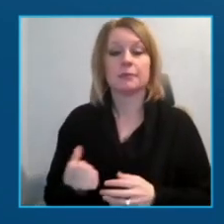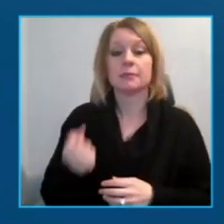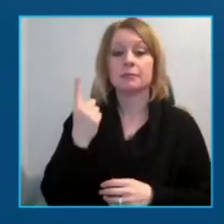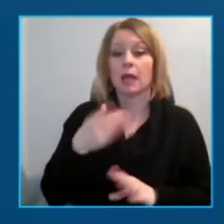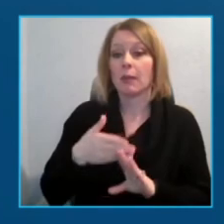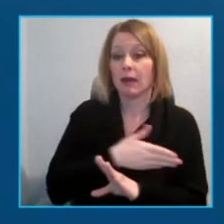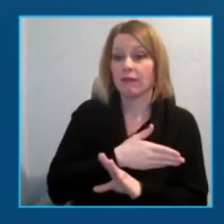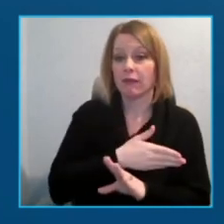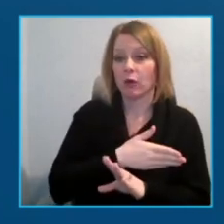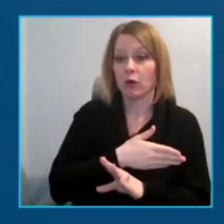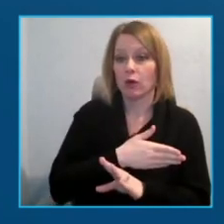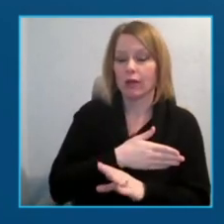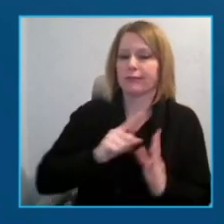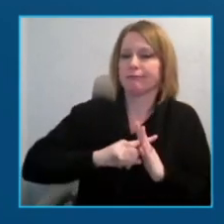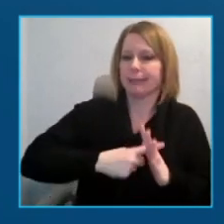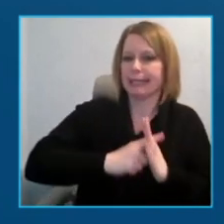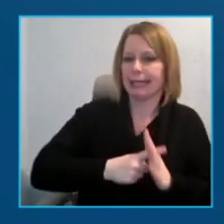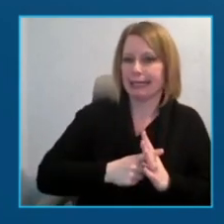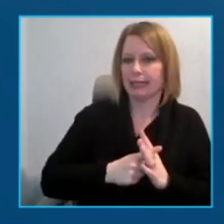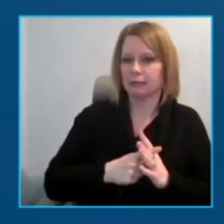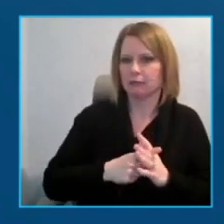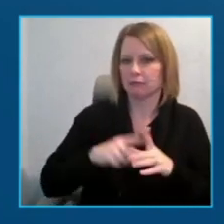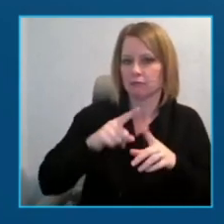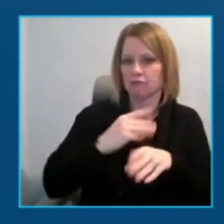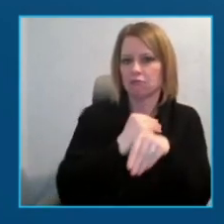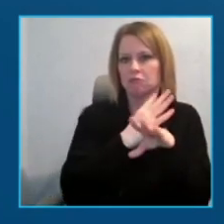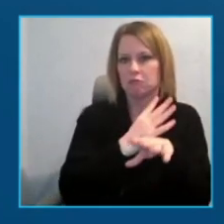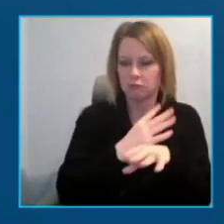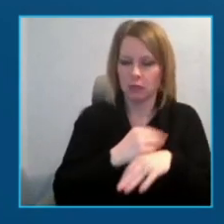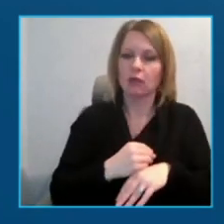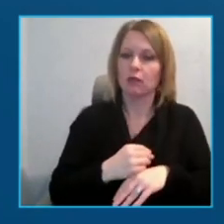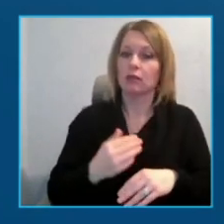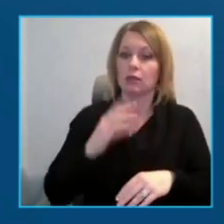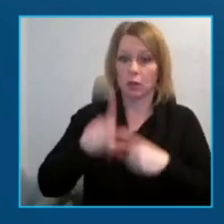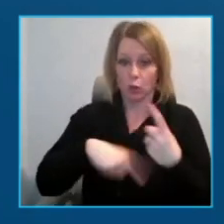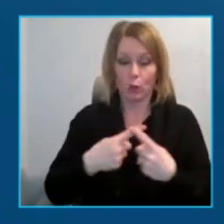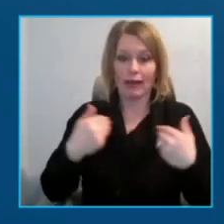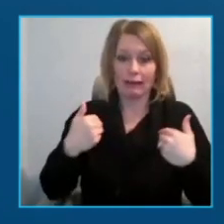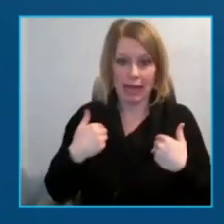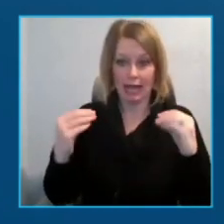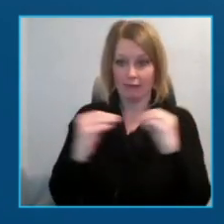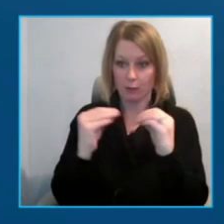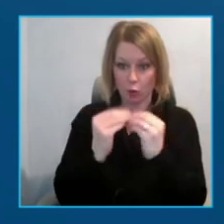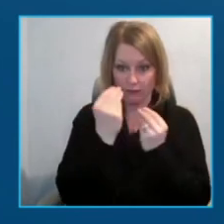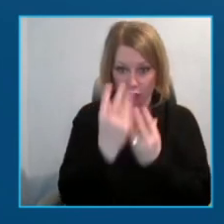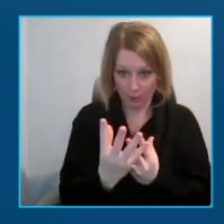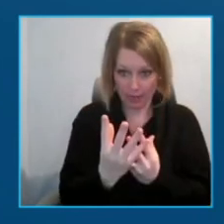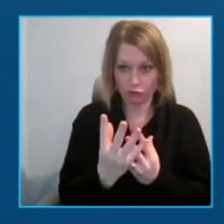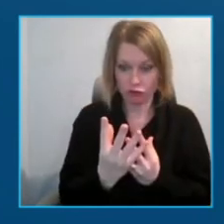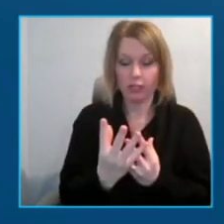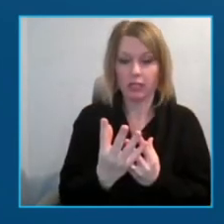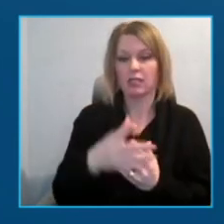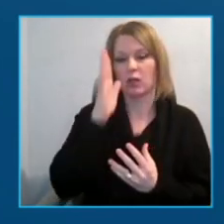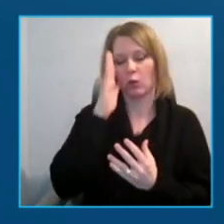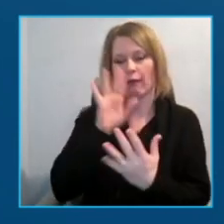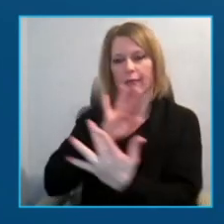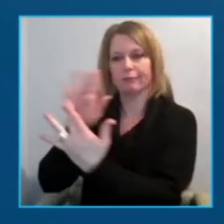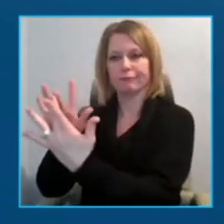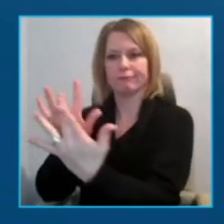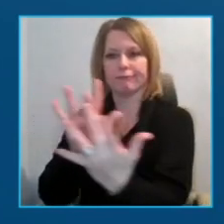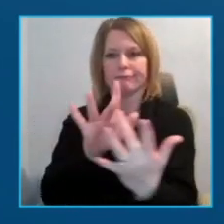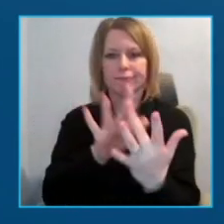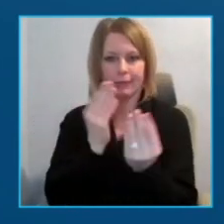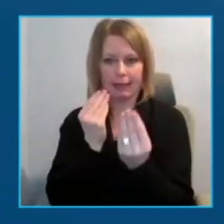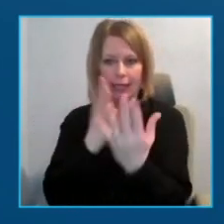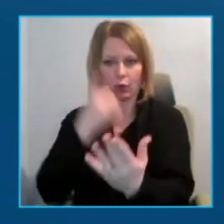we'll be back in touch with you when we have more information to share about the logistics for our next meeting, where we can